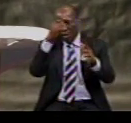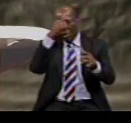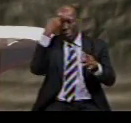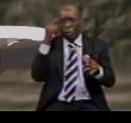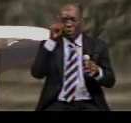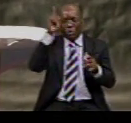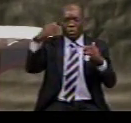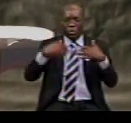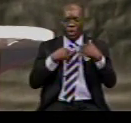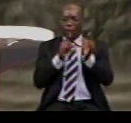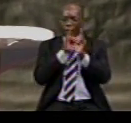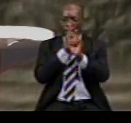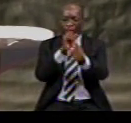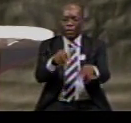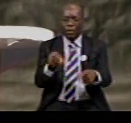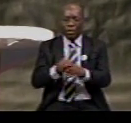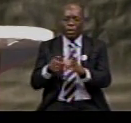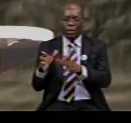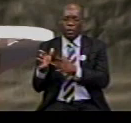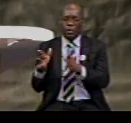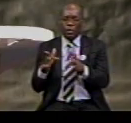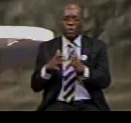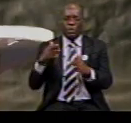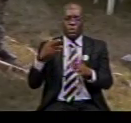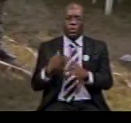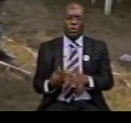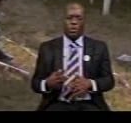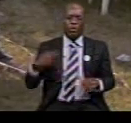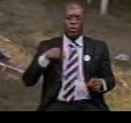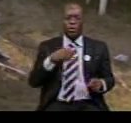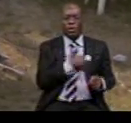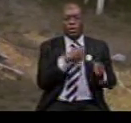Jesus' name we pray.